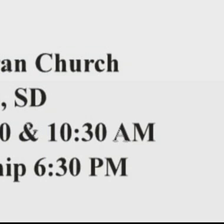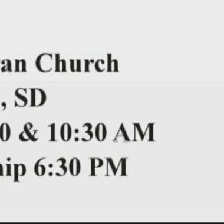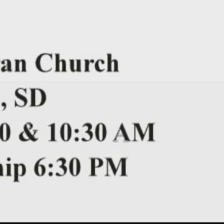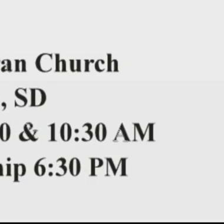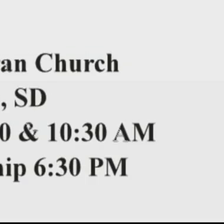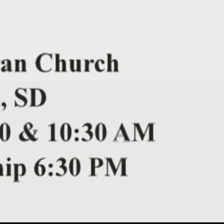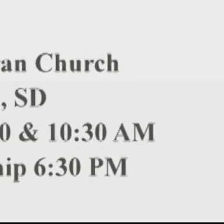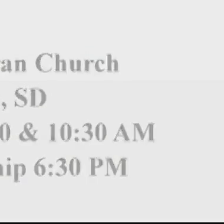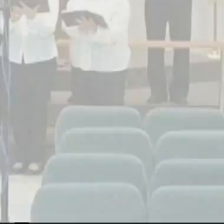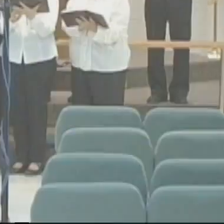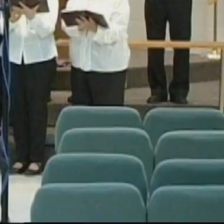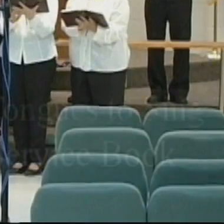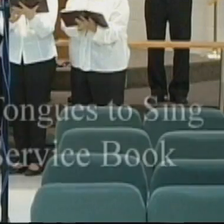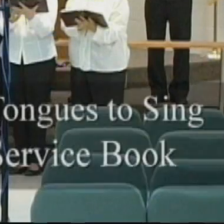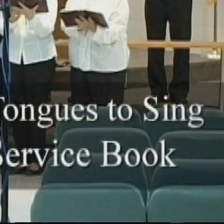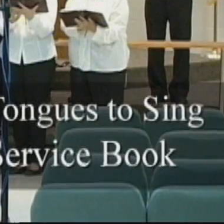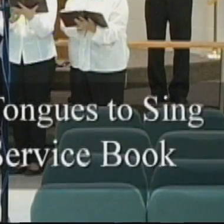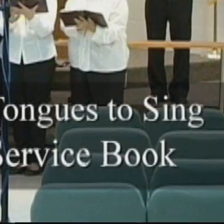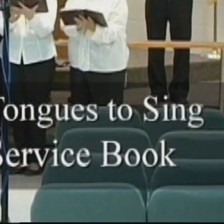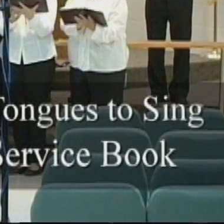at 6:30 p.m.